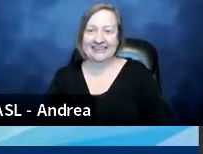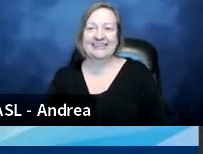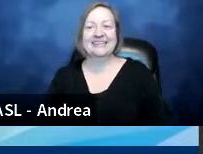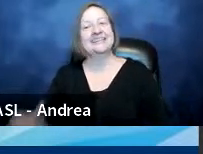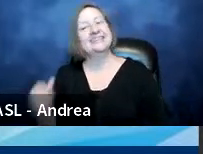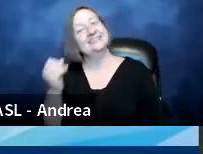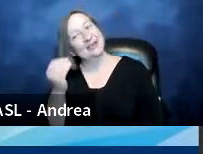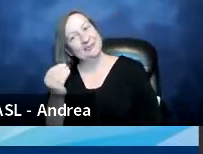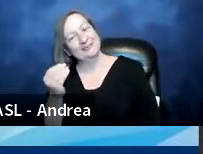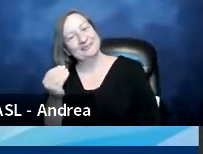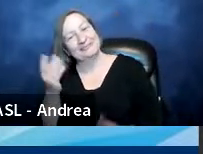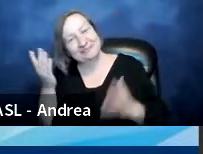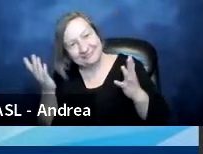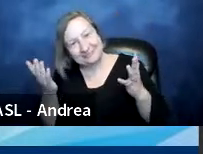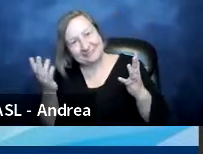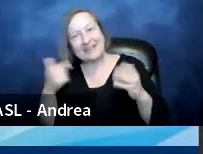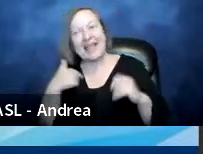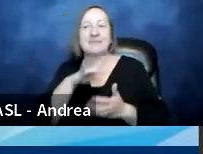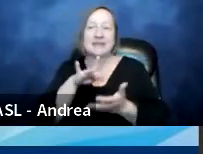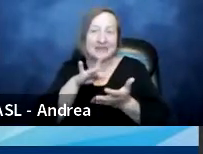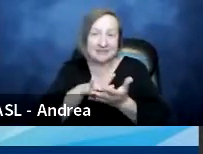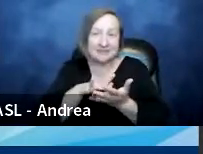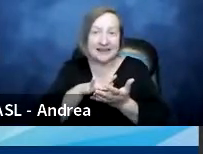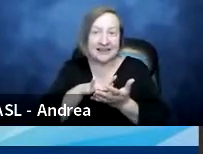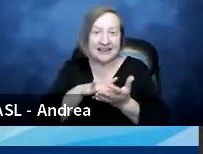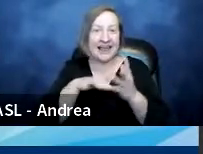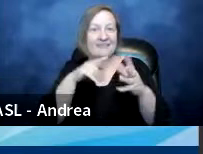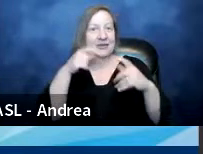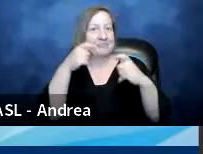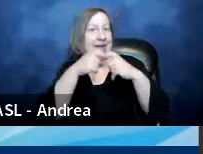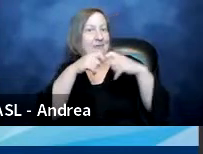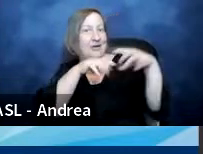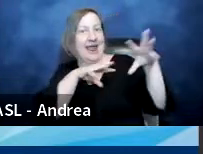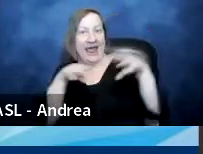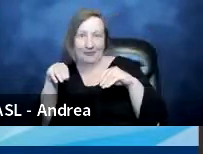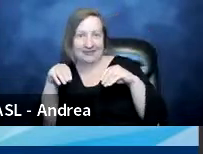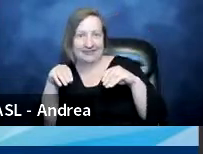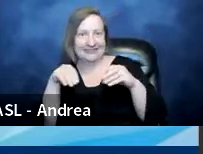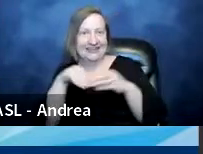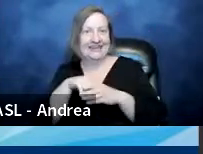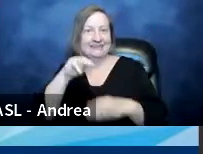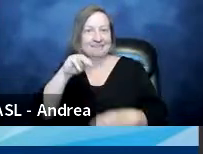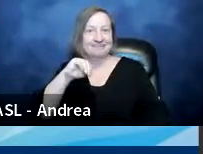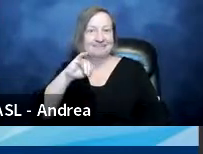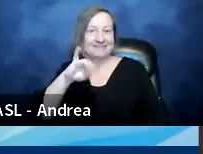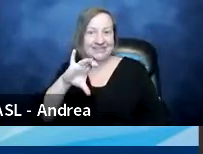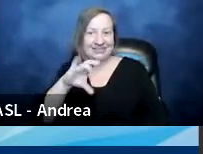So I am in the middle of a power outage in Michigan.